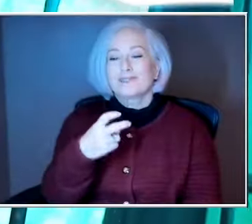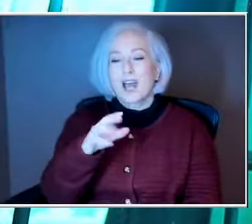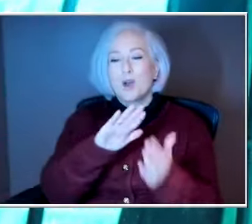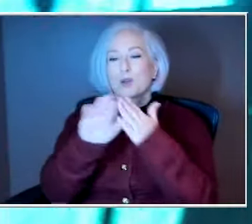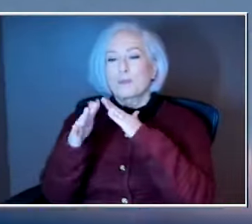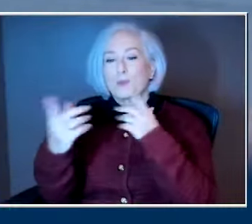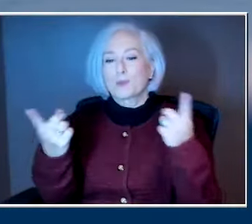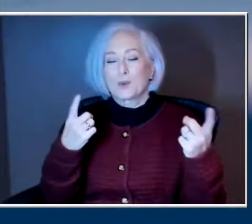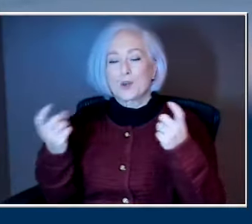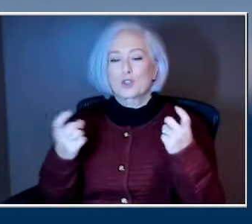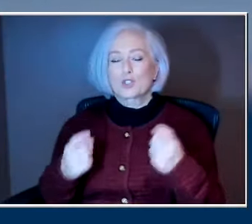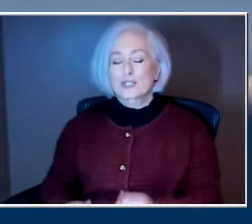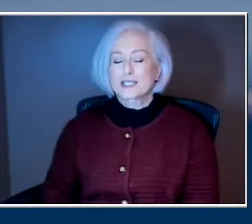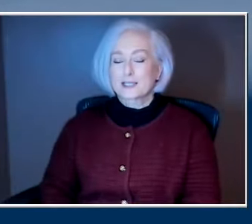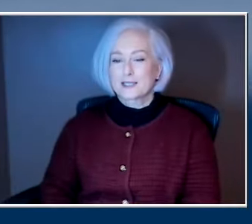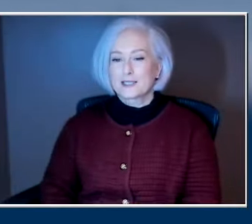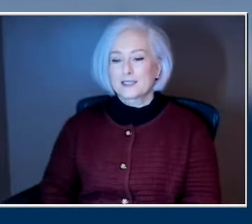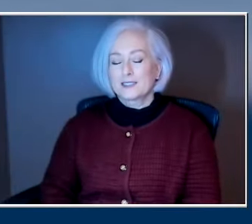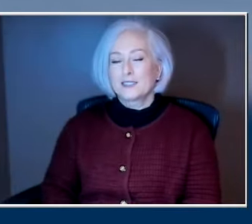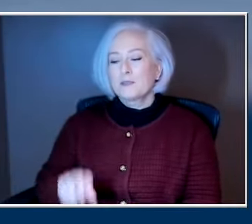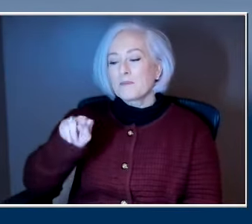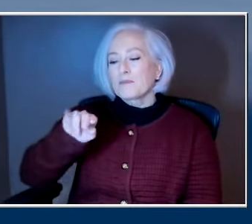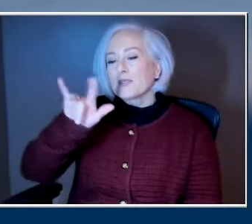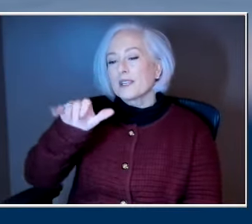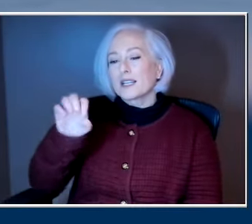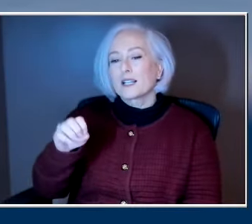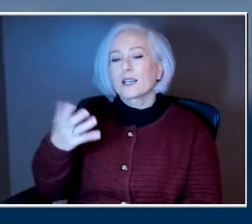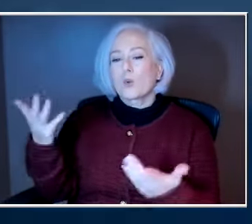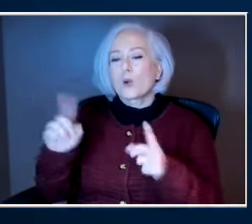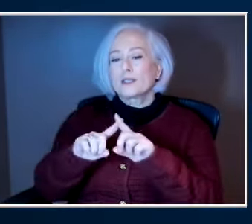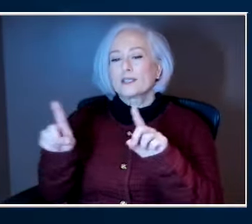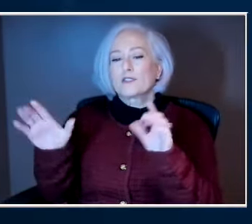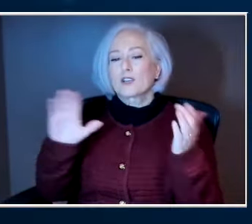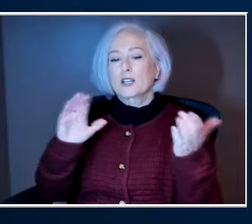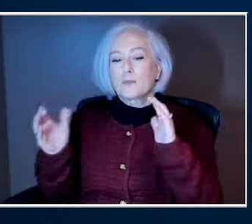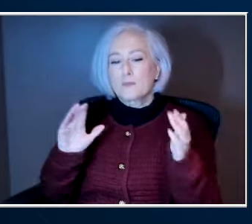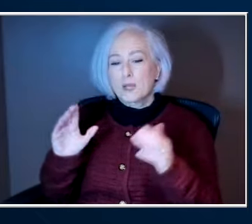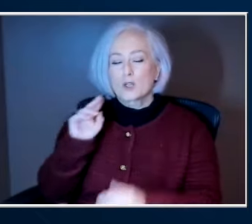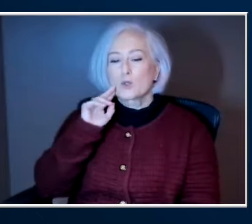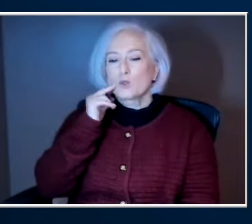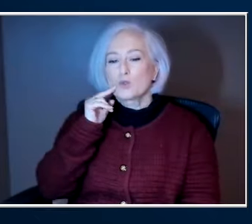today. Nicolette, what's the difference between a dietitian and a nutritionist?